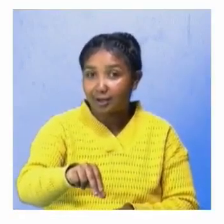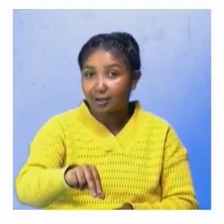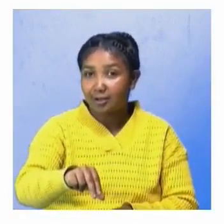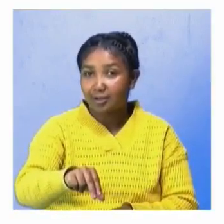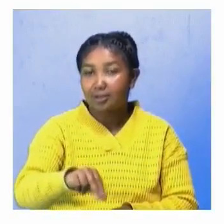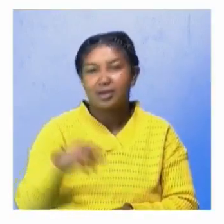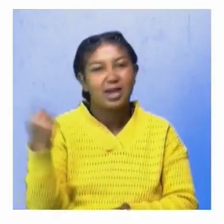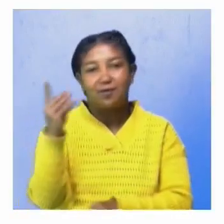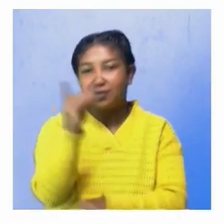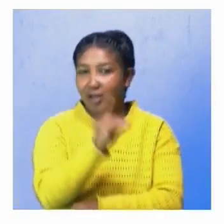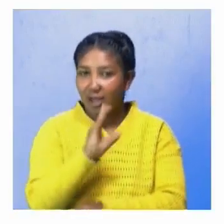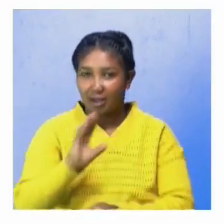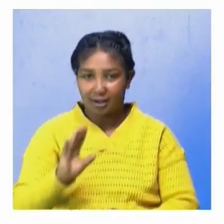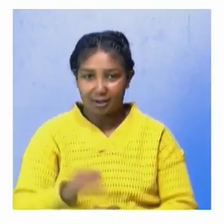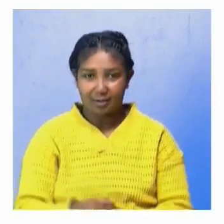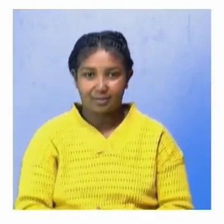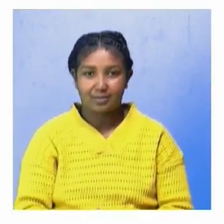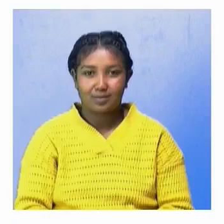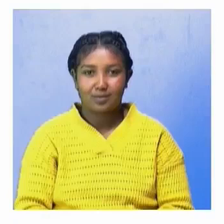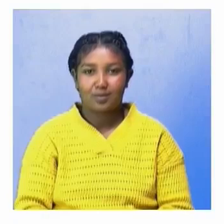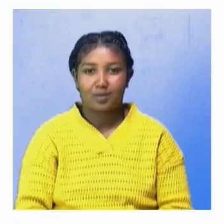what? Every day.